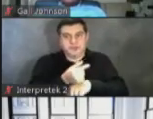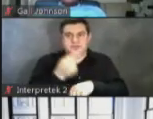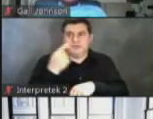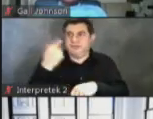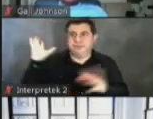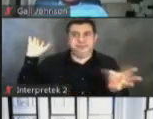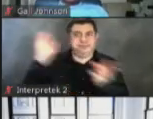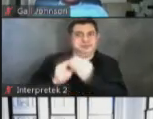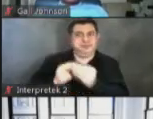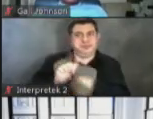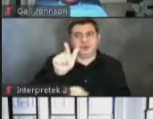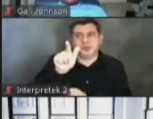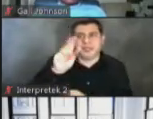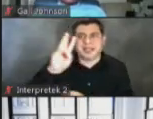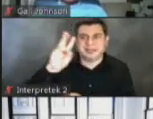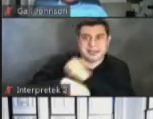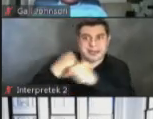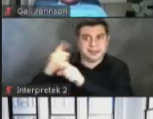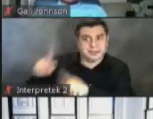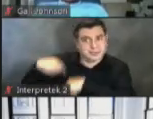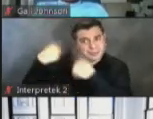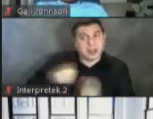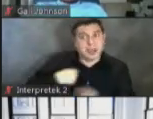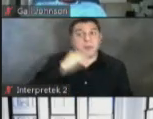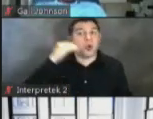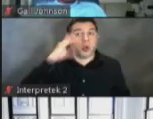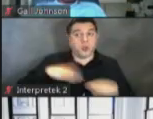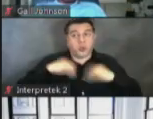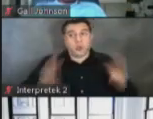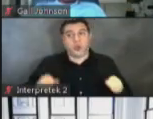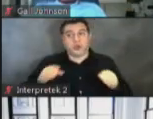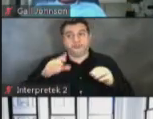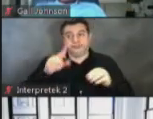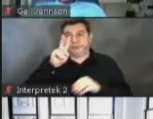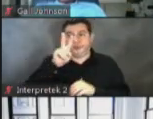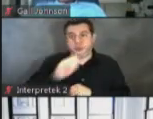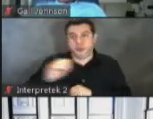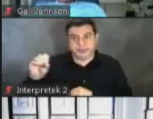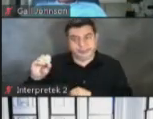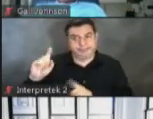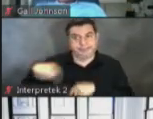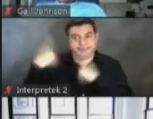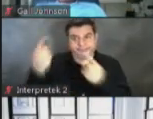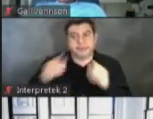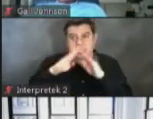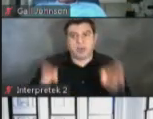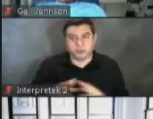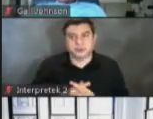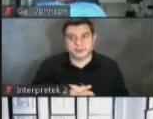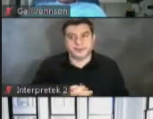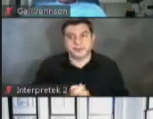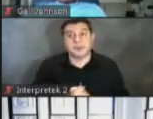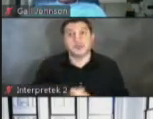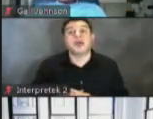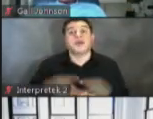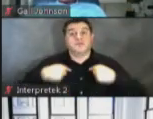been a homeowner since 2000. To me, when you're starting working on any problem issue that we're trying to address